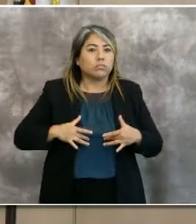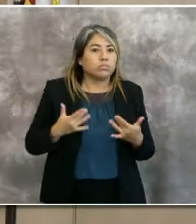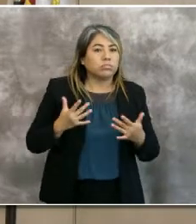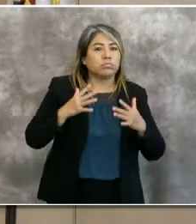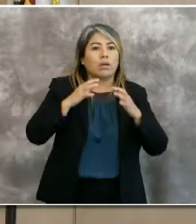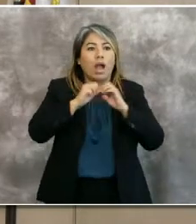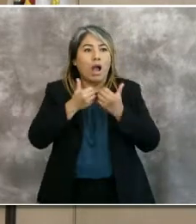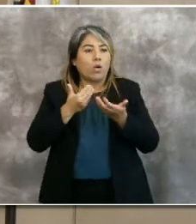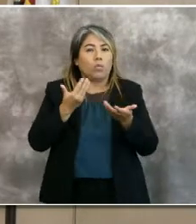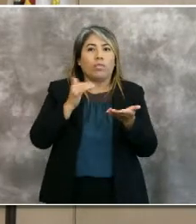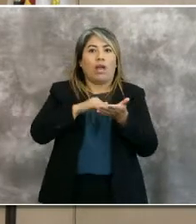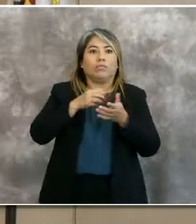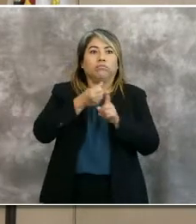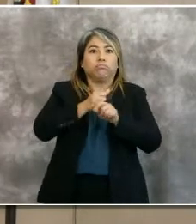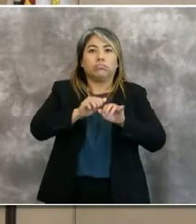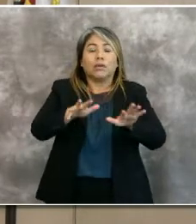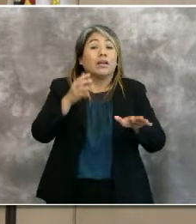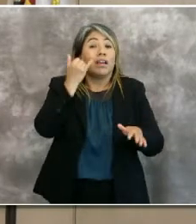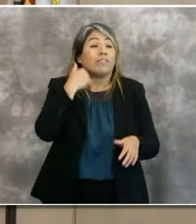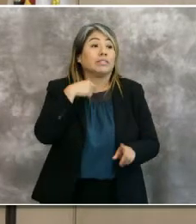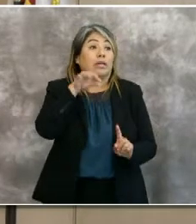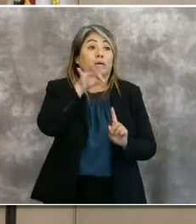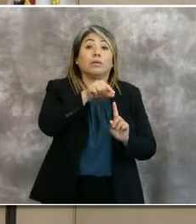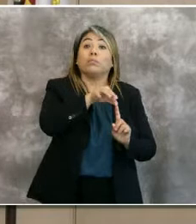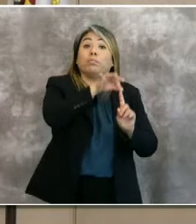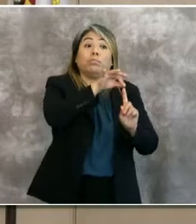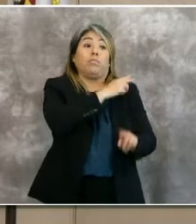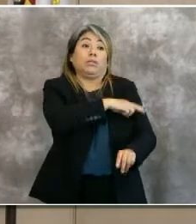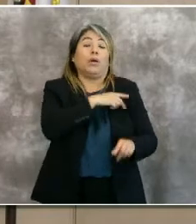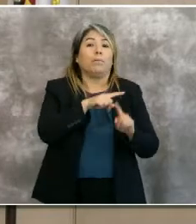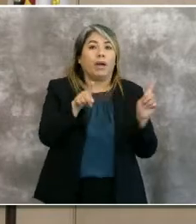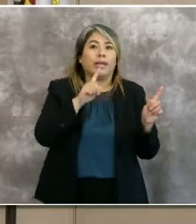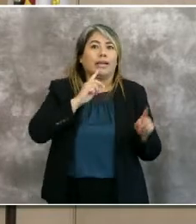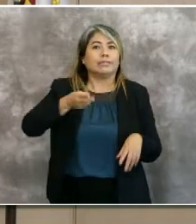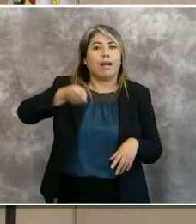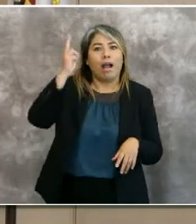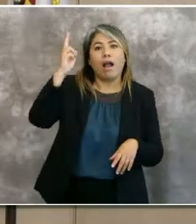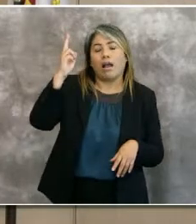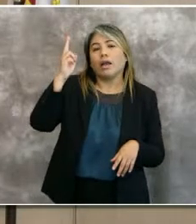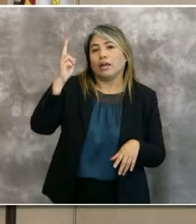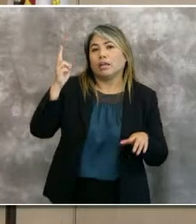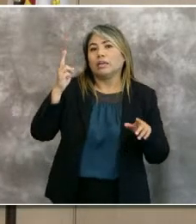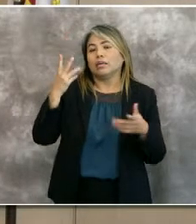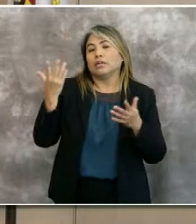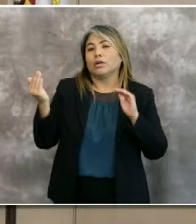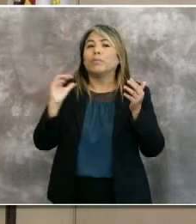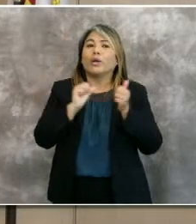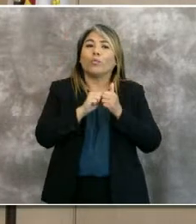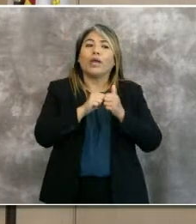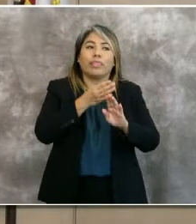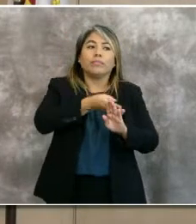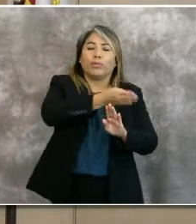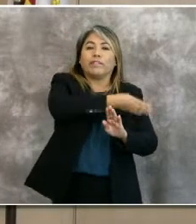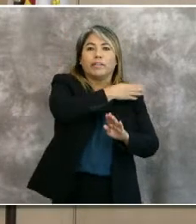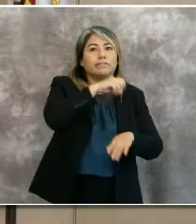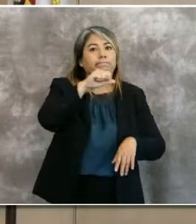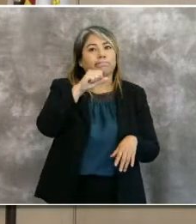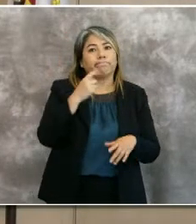contributing, whether it's a particular hospital, but it is a high compared to